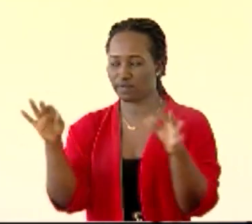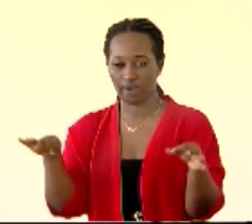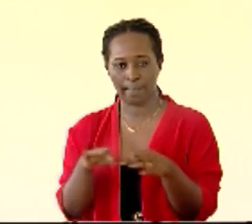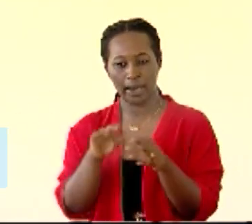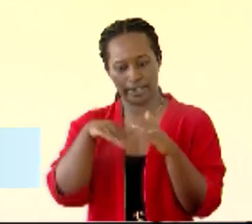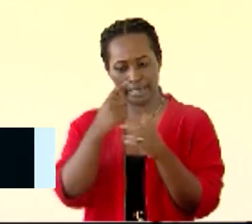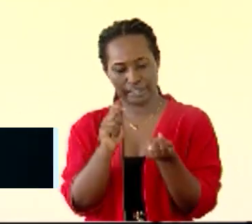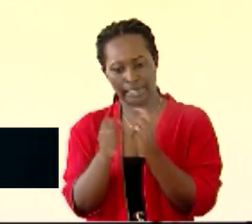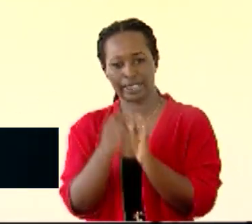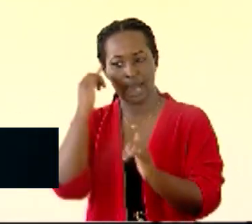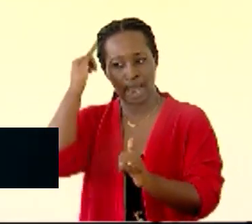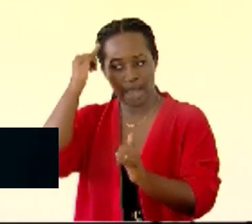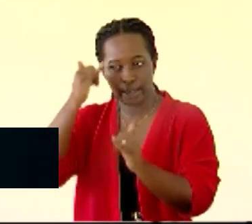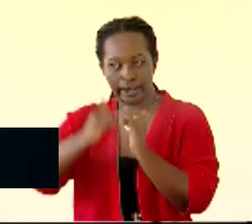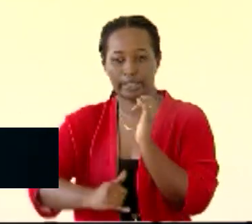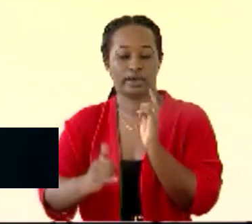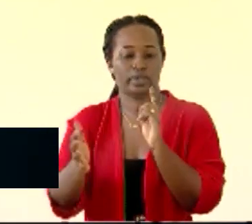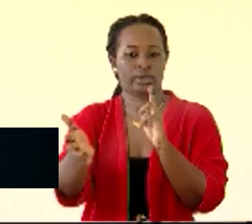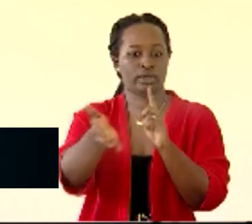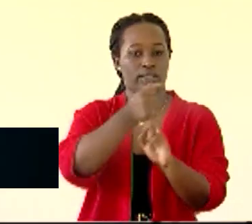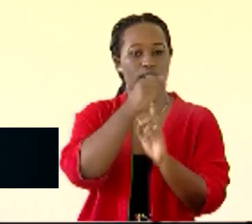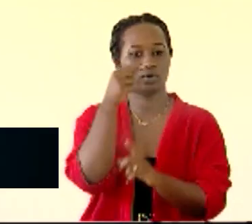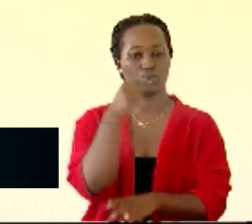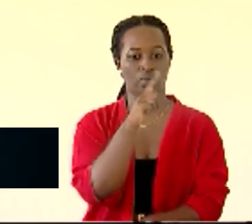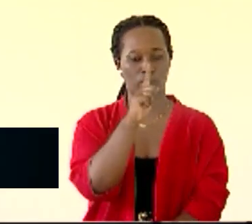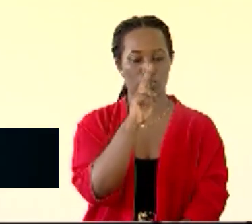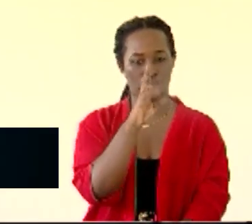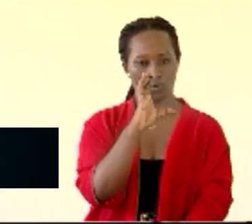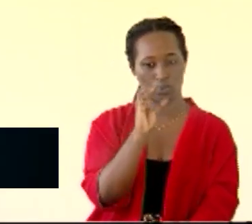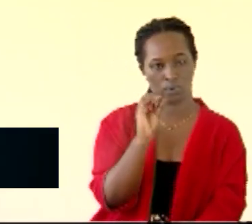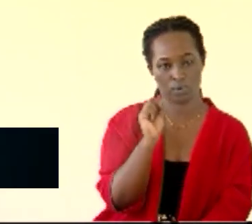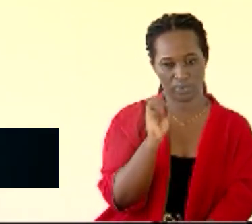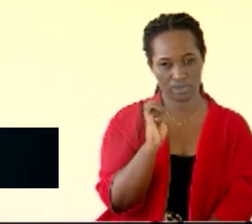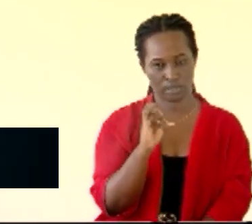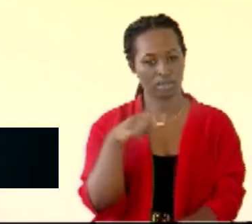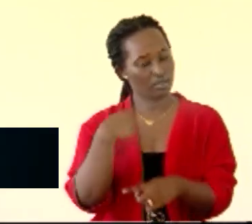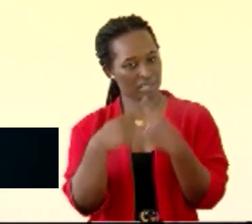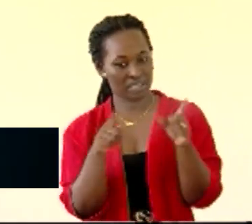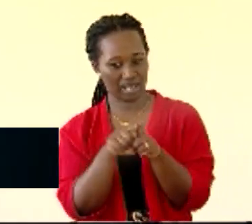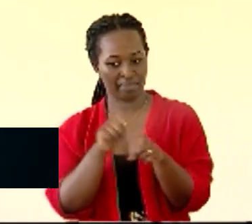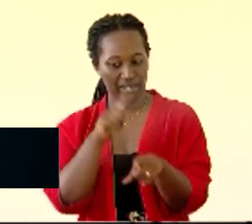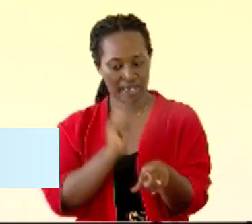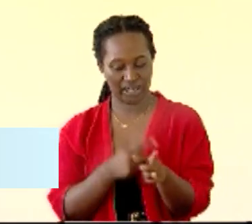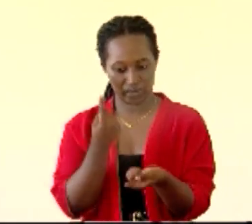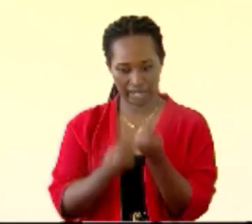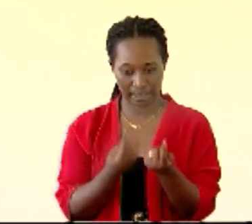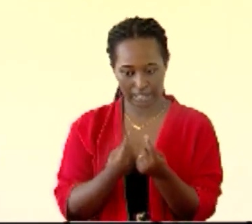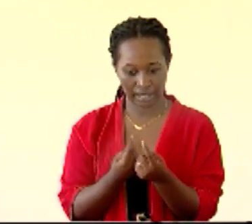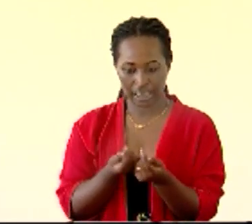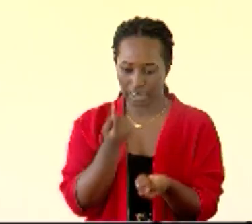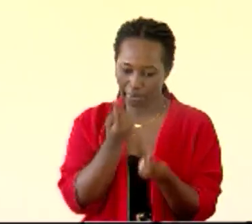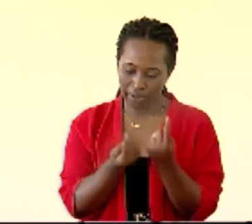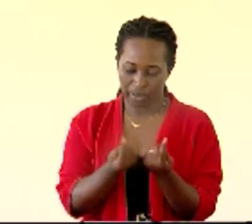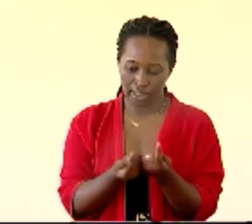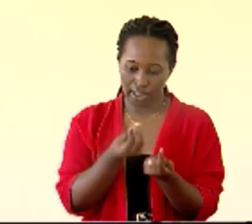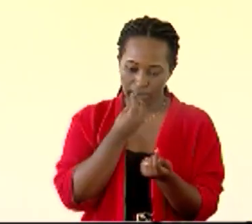this until finally glucose forms. In the same way when you're cooking at home, you keep checking the food, is the salt ready, how far has the food